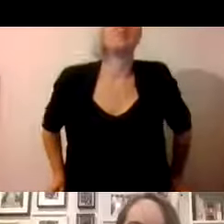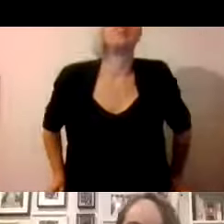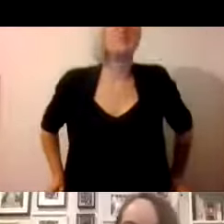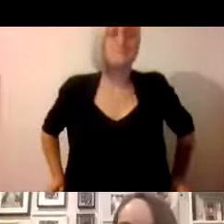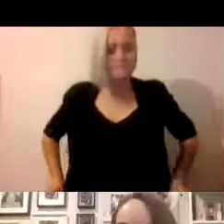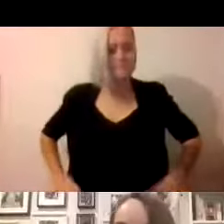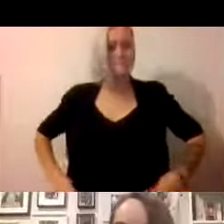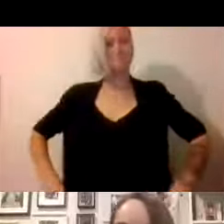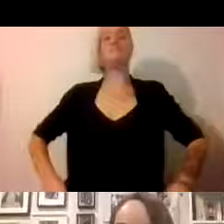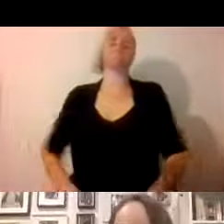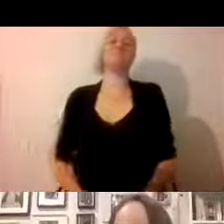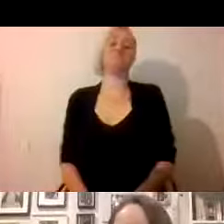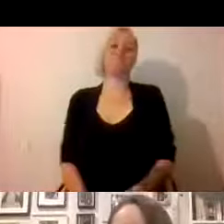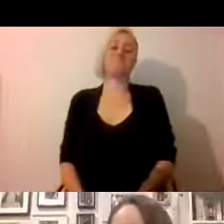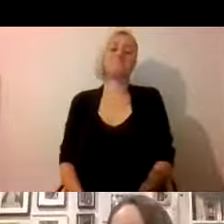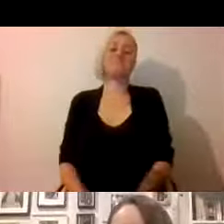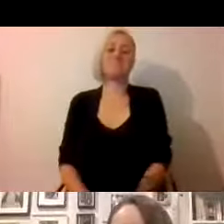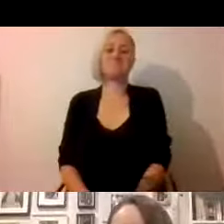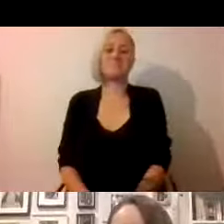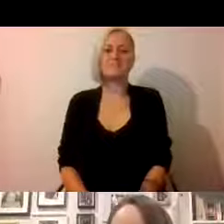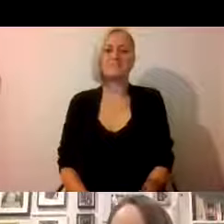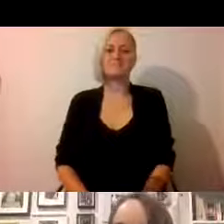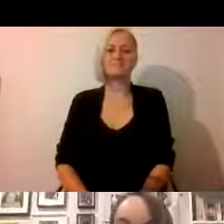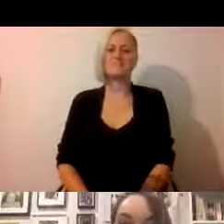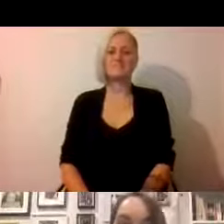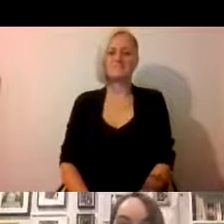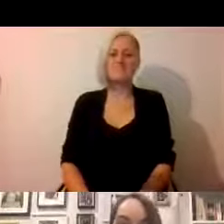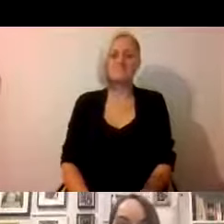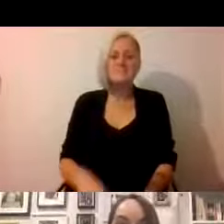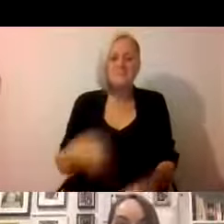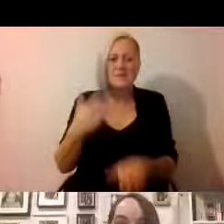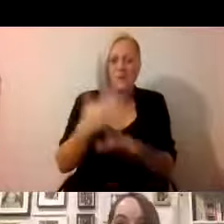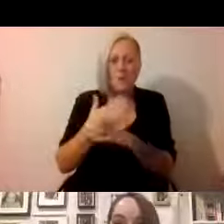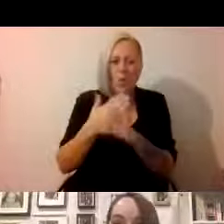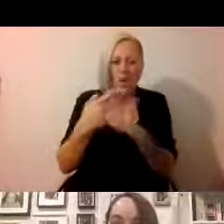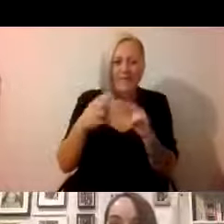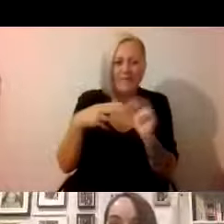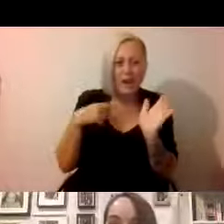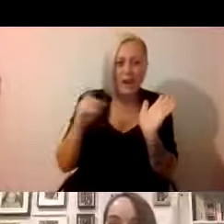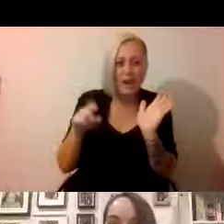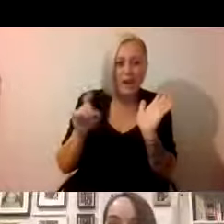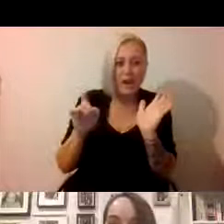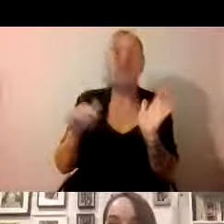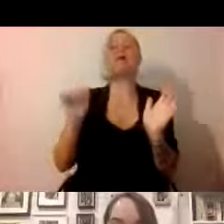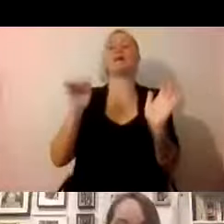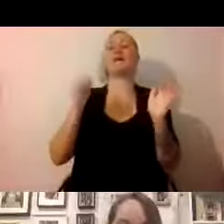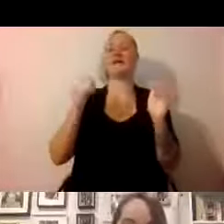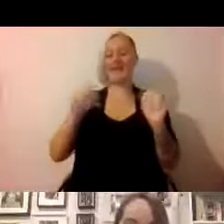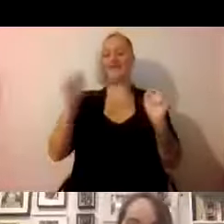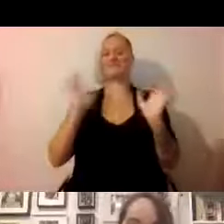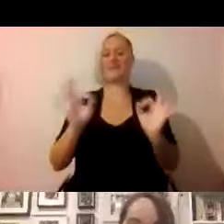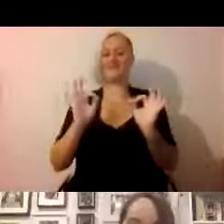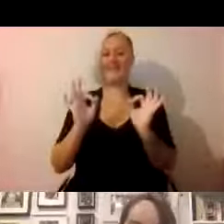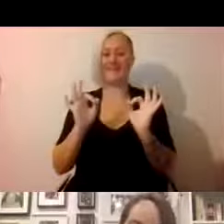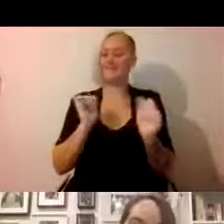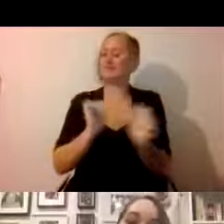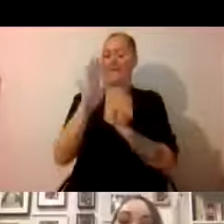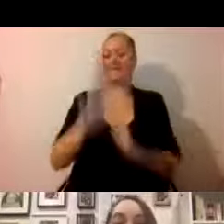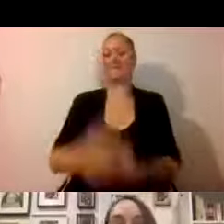end. Fantastic. Now, does that work if I click like so? Yes, perfect. Brilliant.